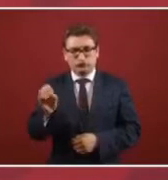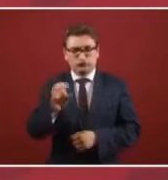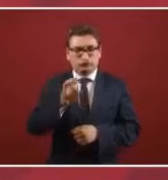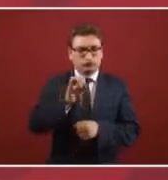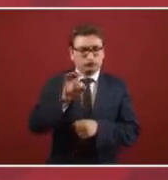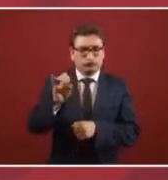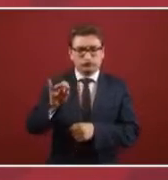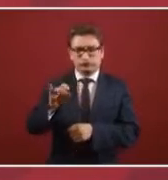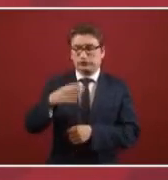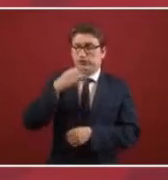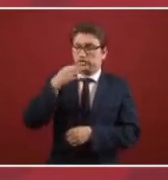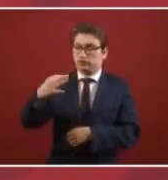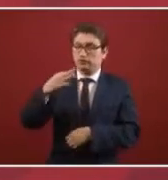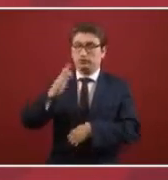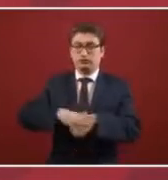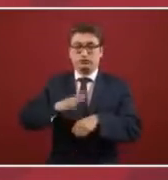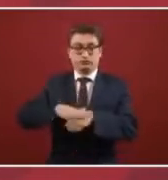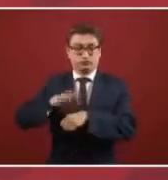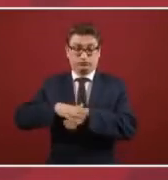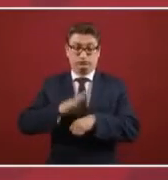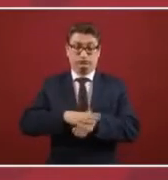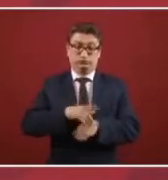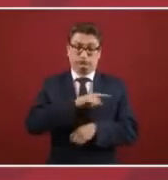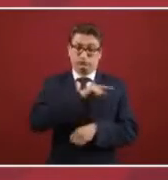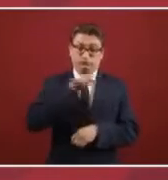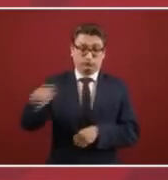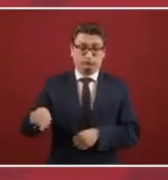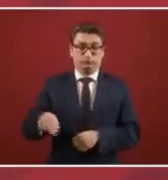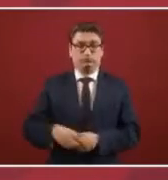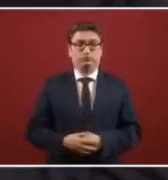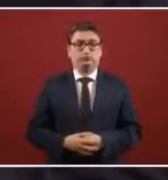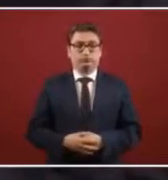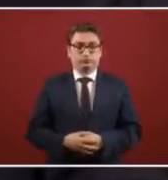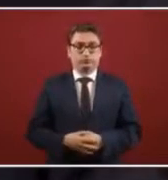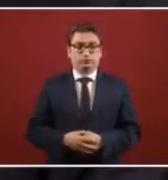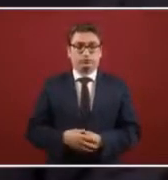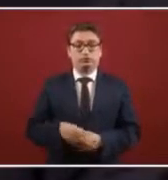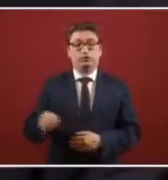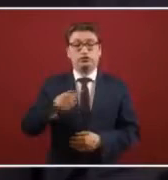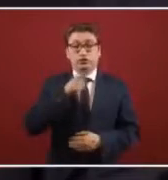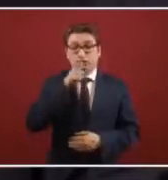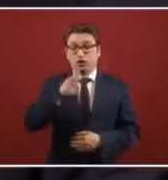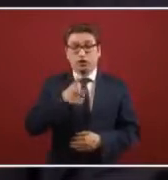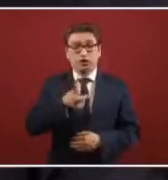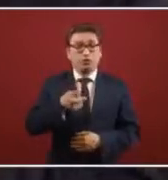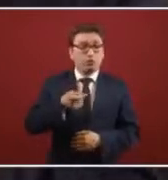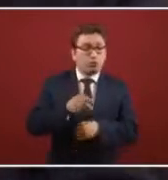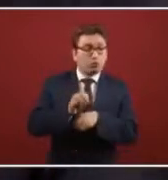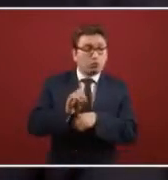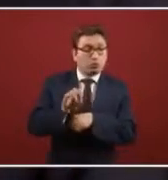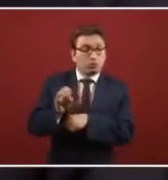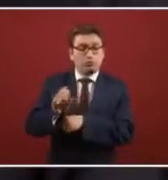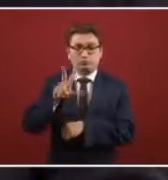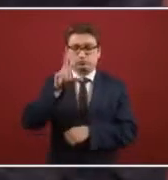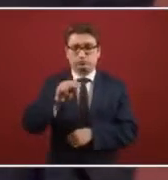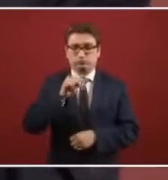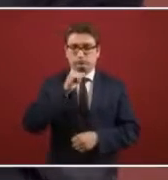sent van the a ir, report. So they're going to be No going. les empezamos. I'm advising you, Nada de foquito. don't be putting that little light